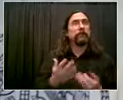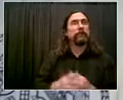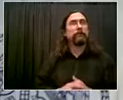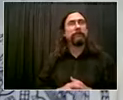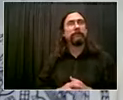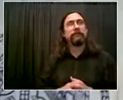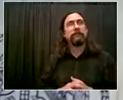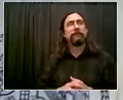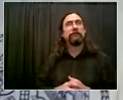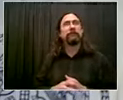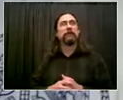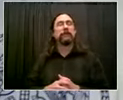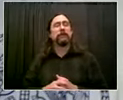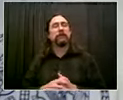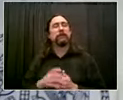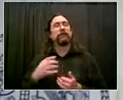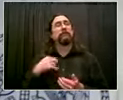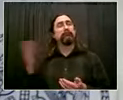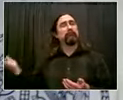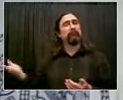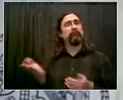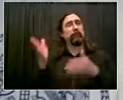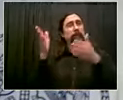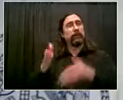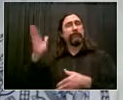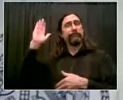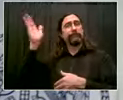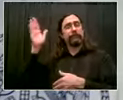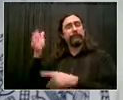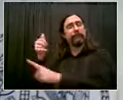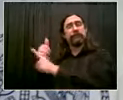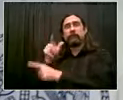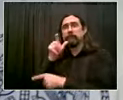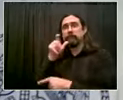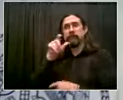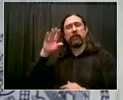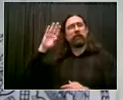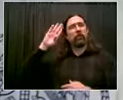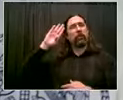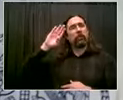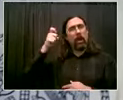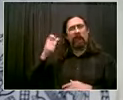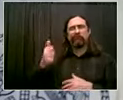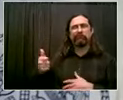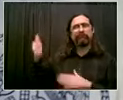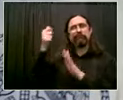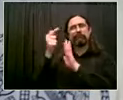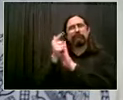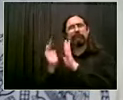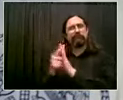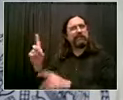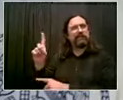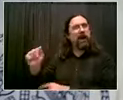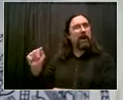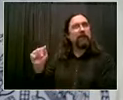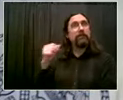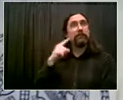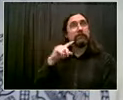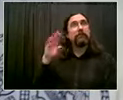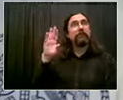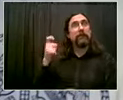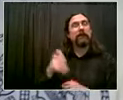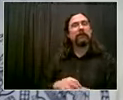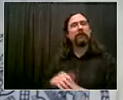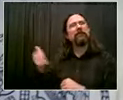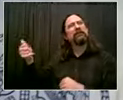and believes those two ideas have to go together and can go together. She's proven it in the work she does with her extraordinary team in